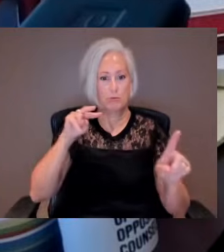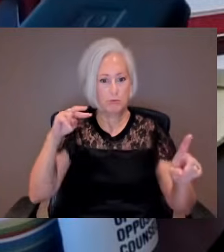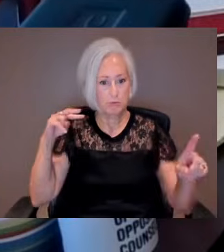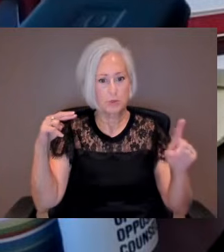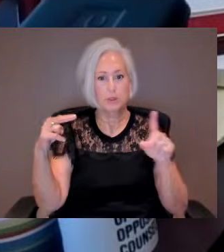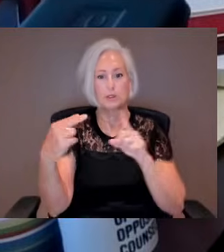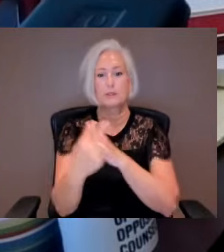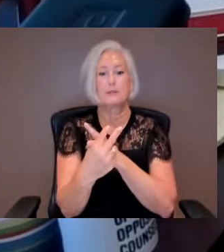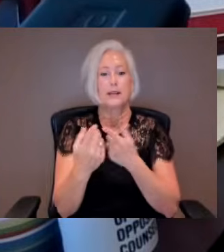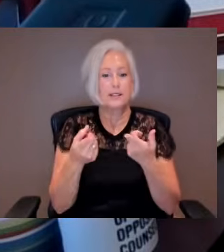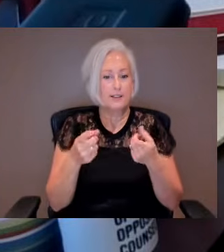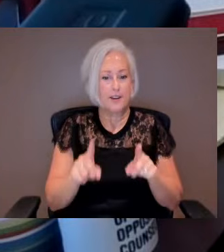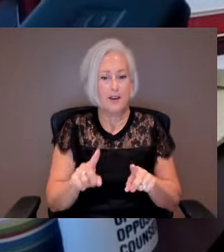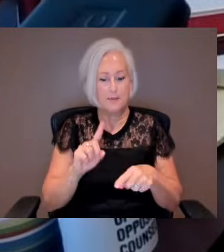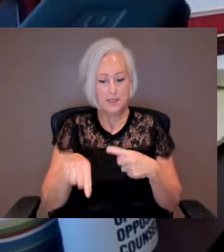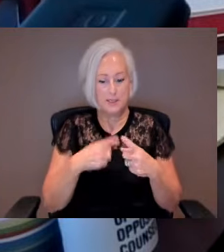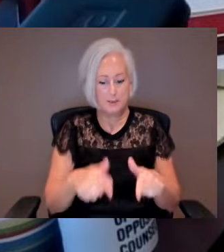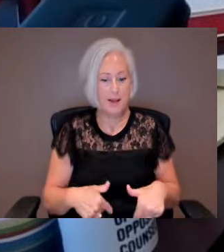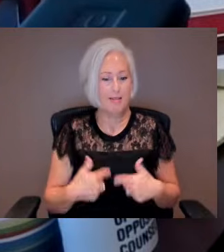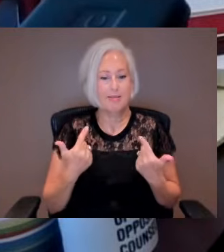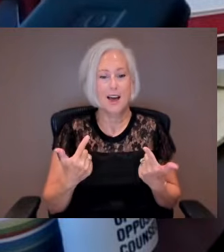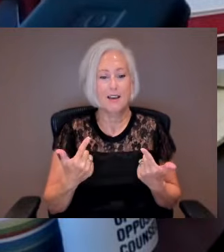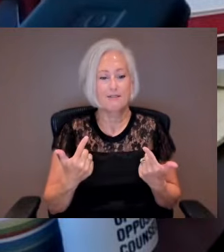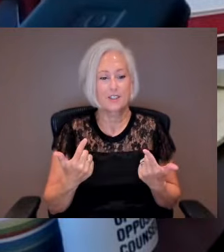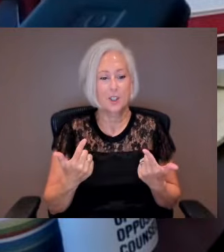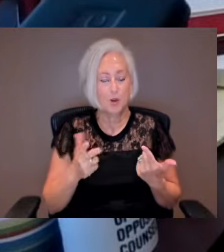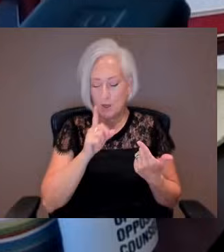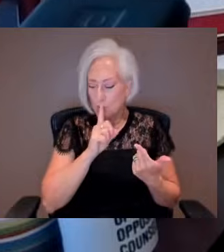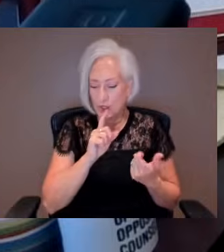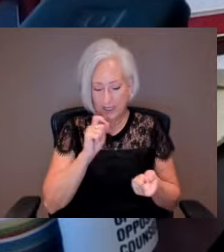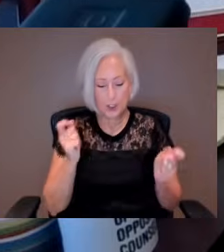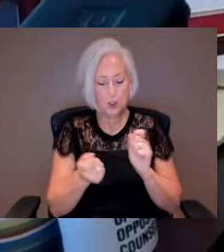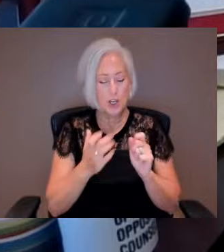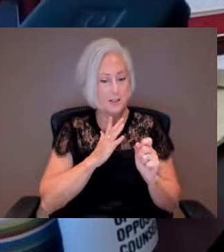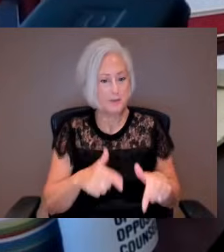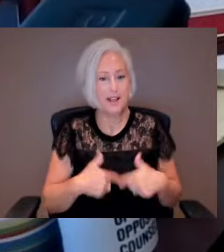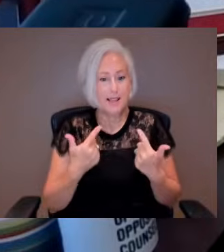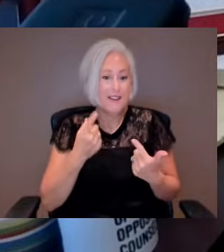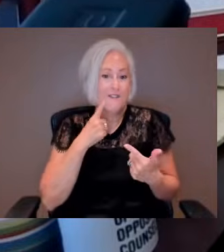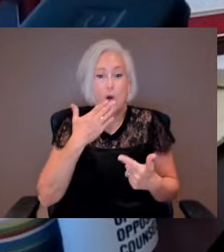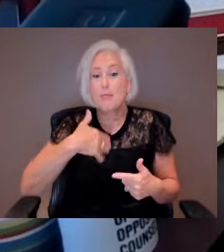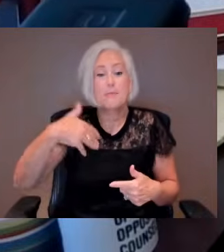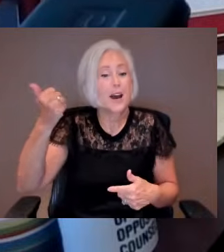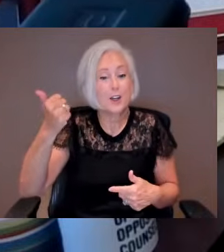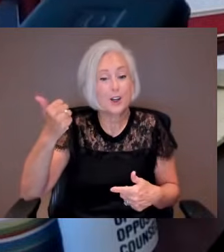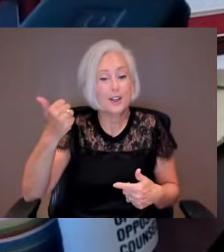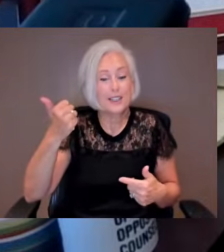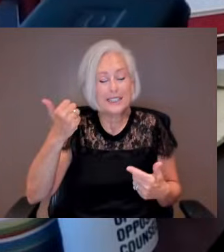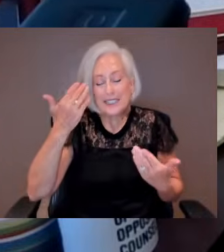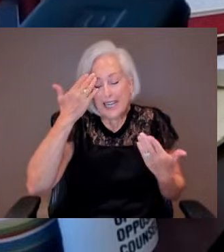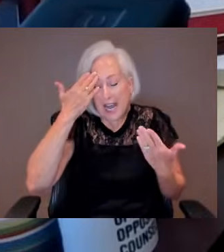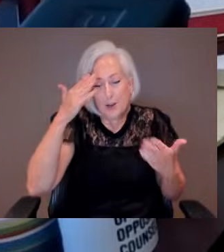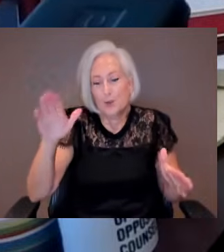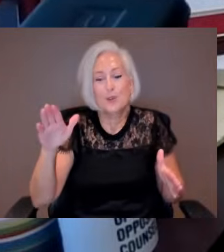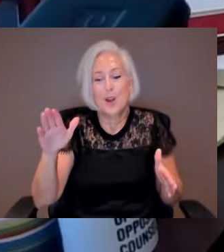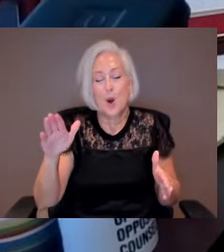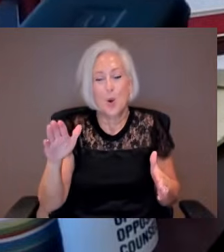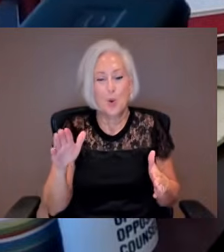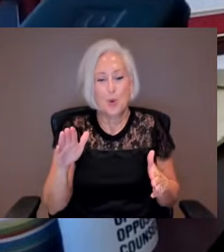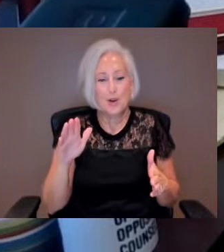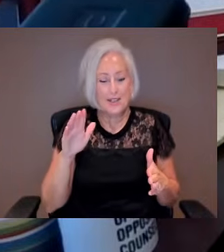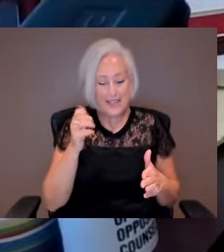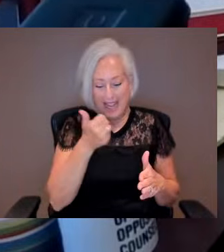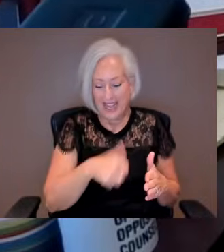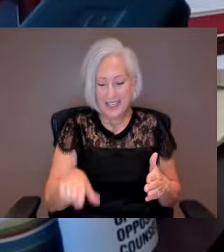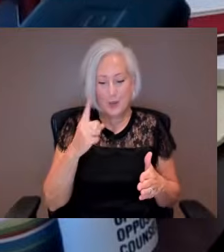and so yeah, it did change my life for the better. Cancer changed my life for the better. I don't know if anybody's